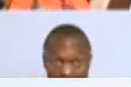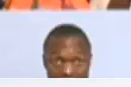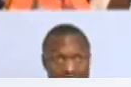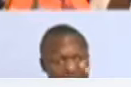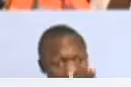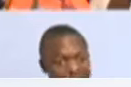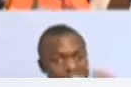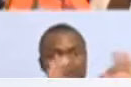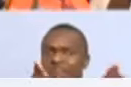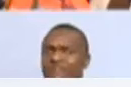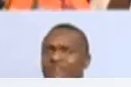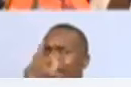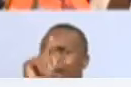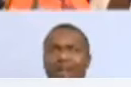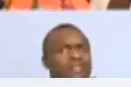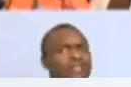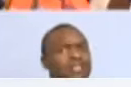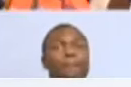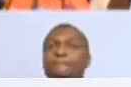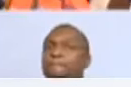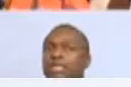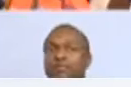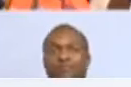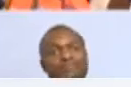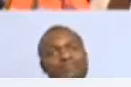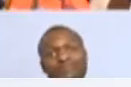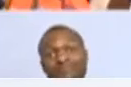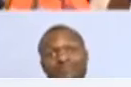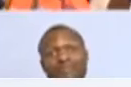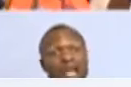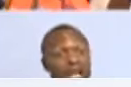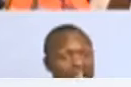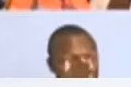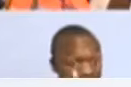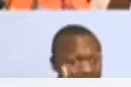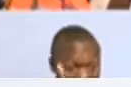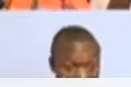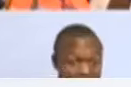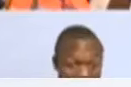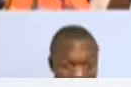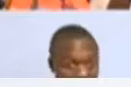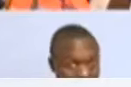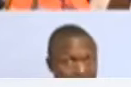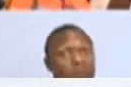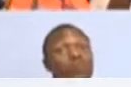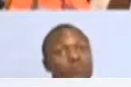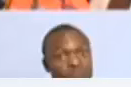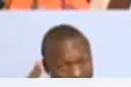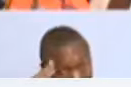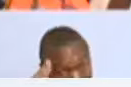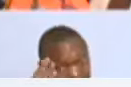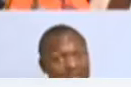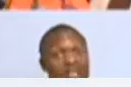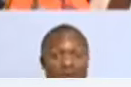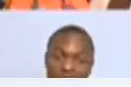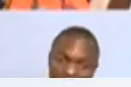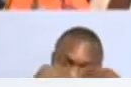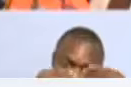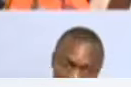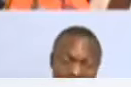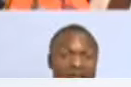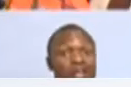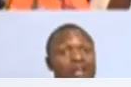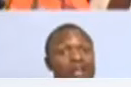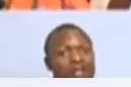families cannot even afford, even after these measures. So we recognize that. So we are providing relief to